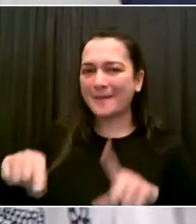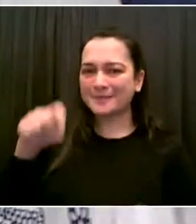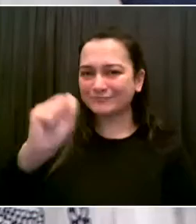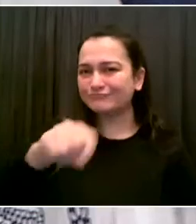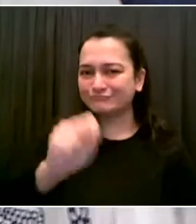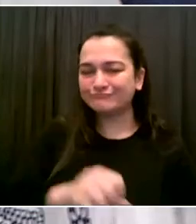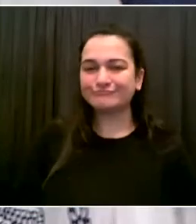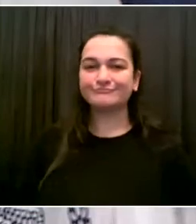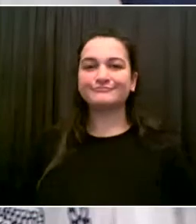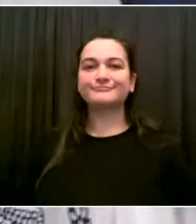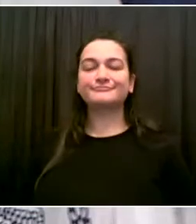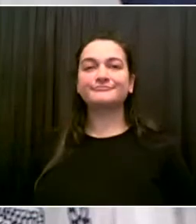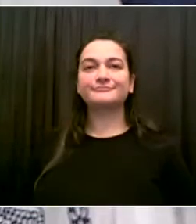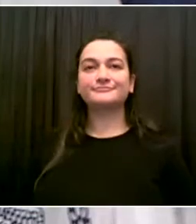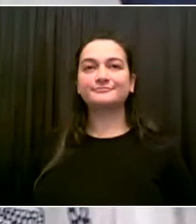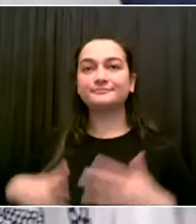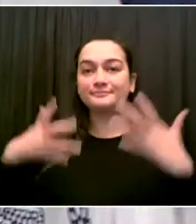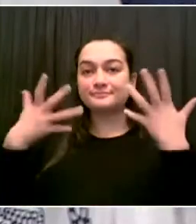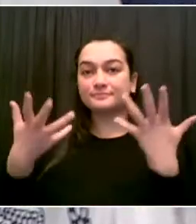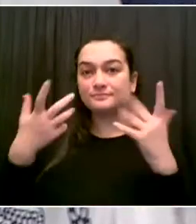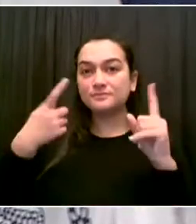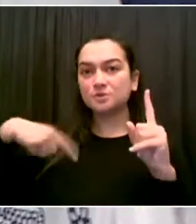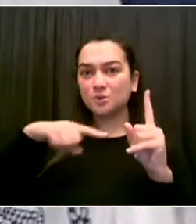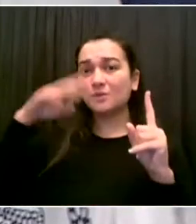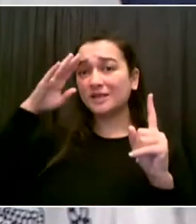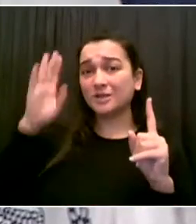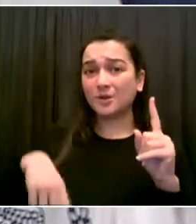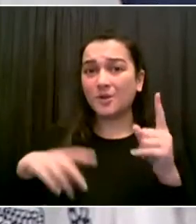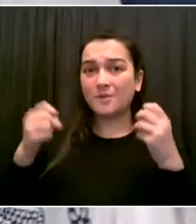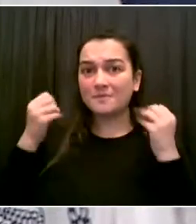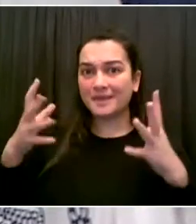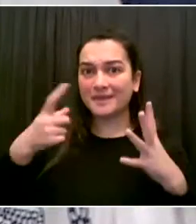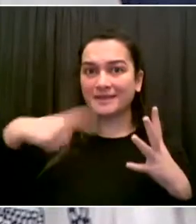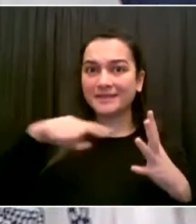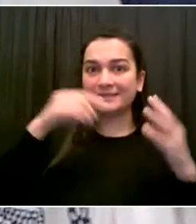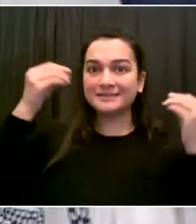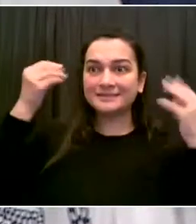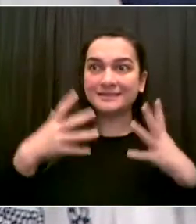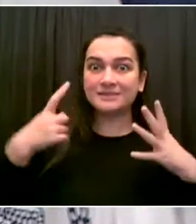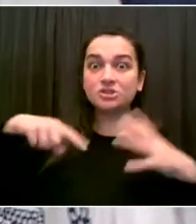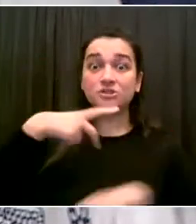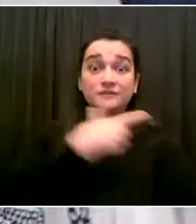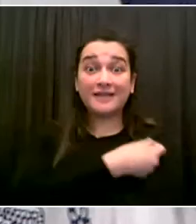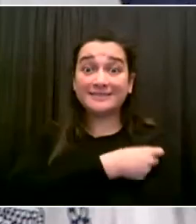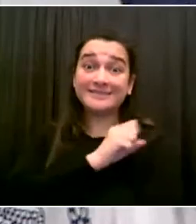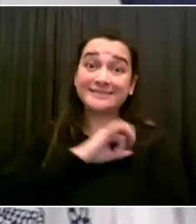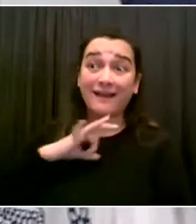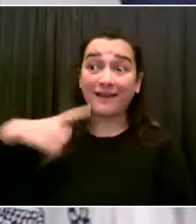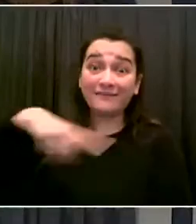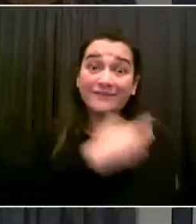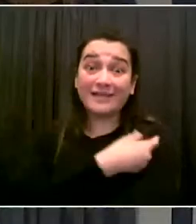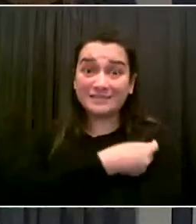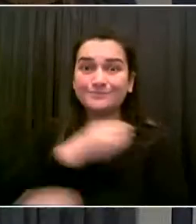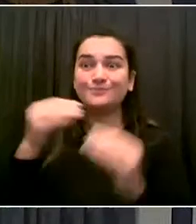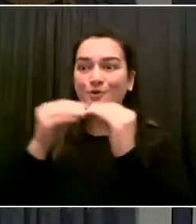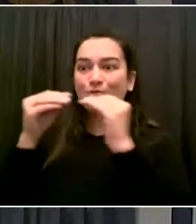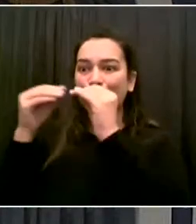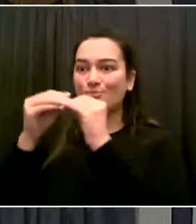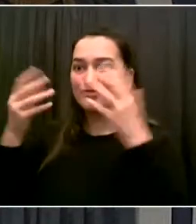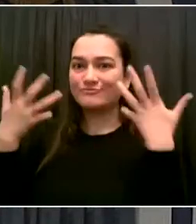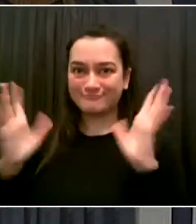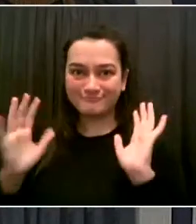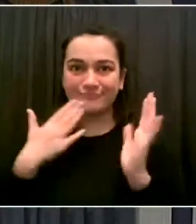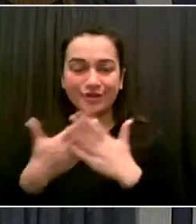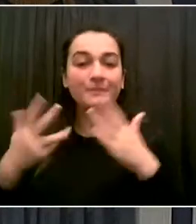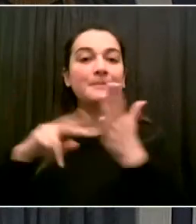and community-based organization folks have gotten vaccinated. Constantly those numbers are going up. So we feel very good about the folks available to us. Chancellor. Yes,